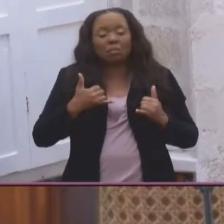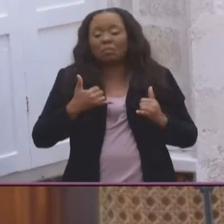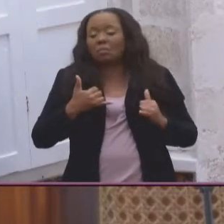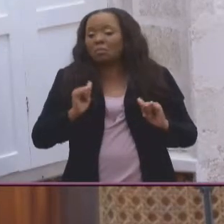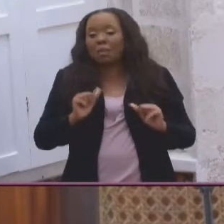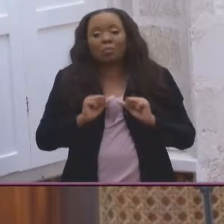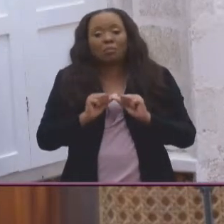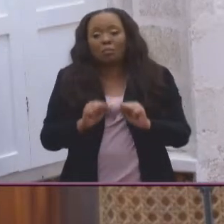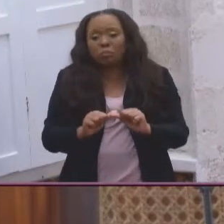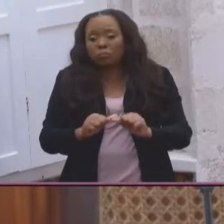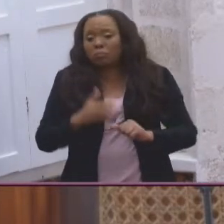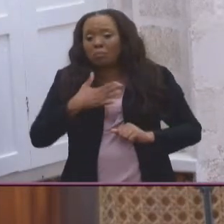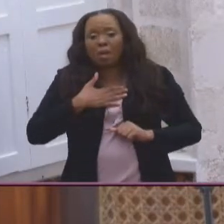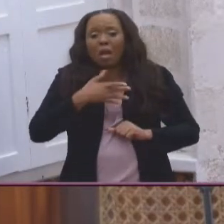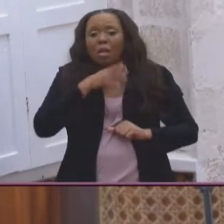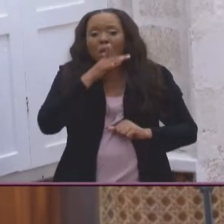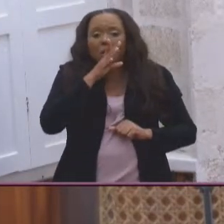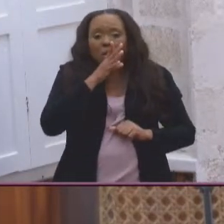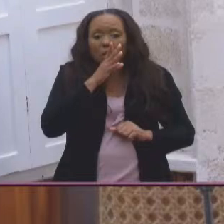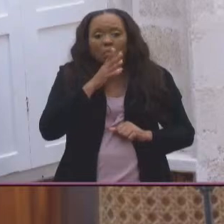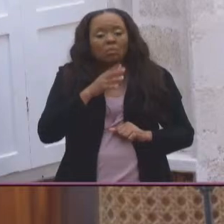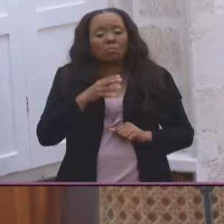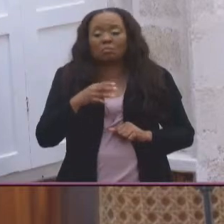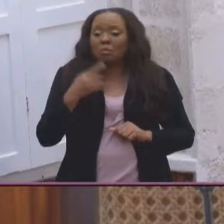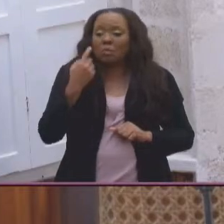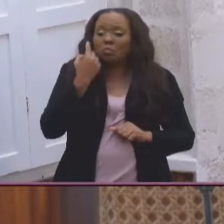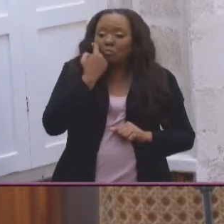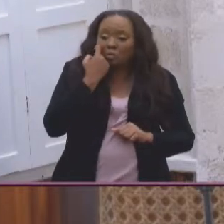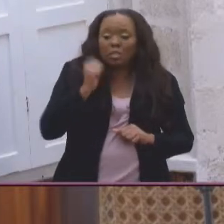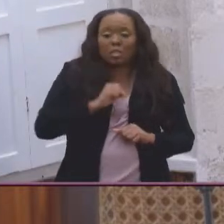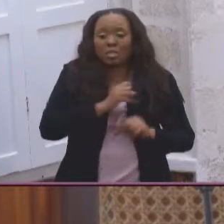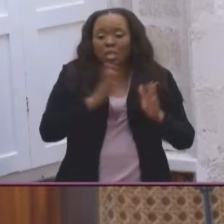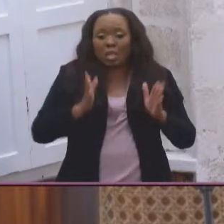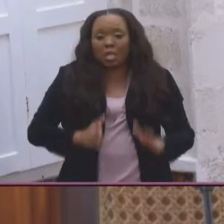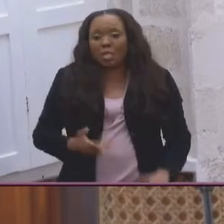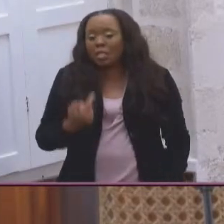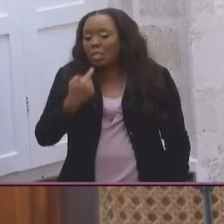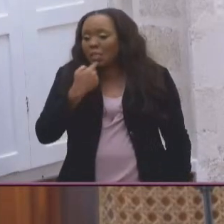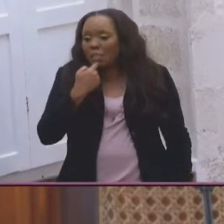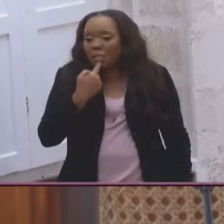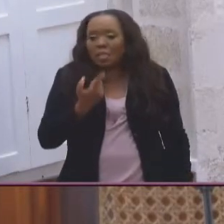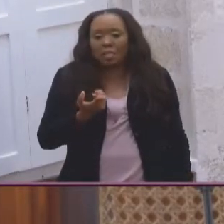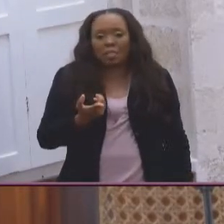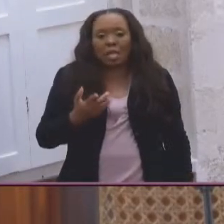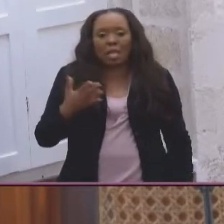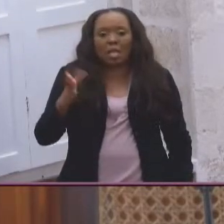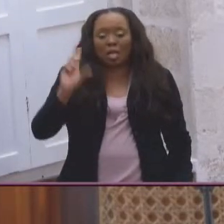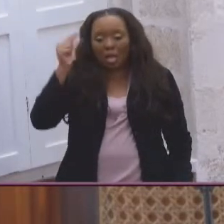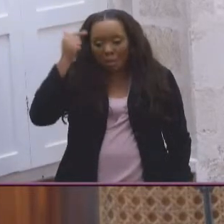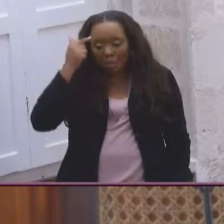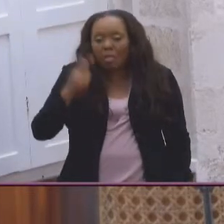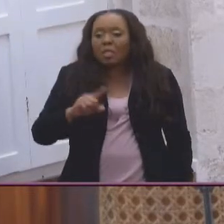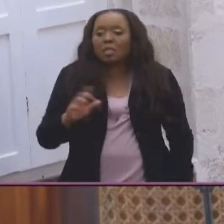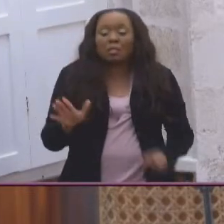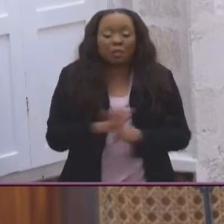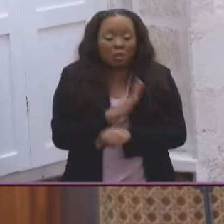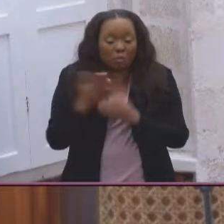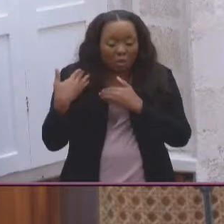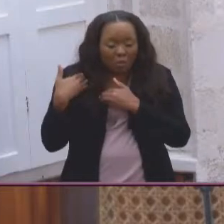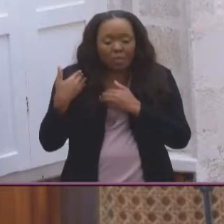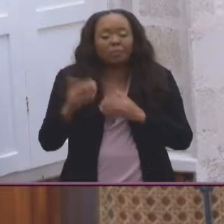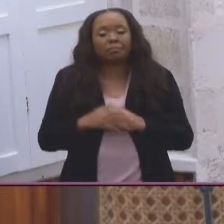There was a time when I was a child, which is now a long time ago, sir, when